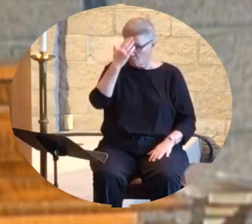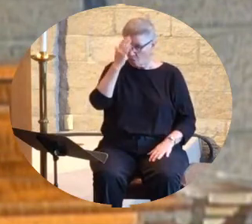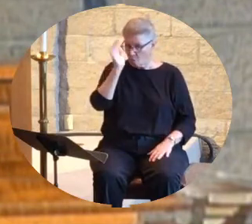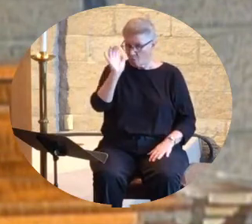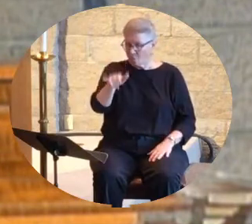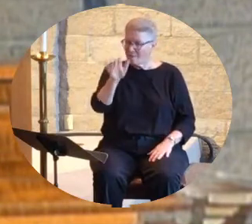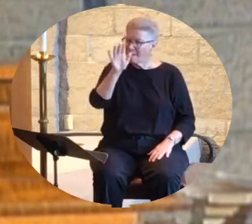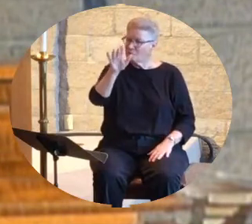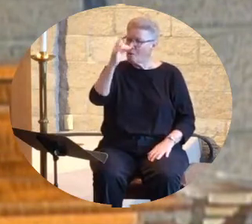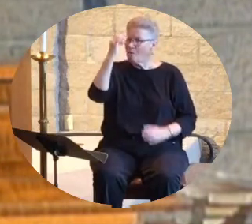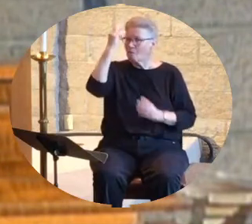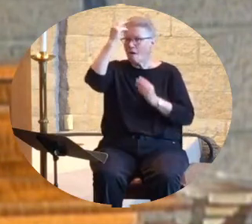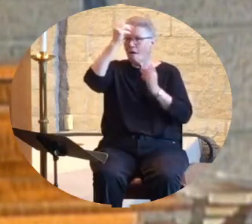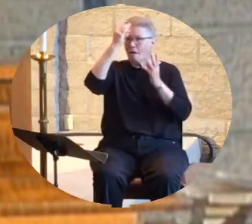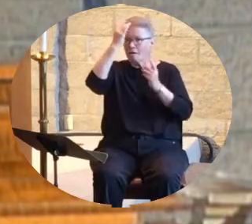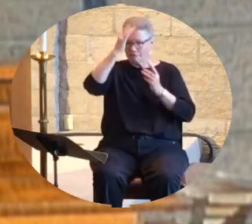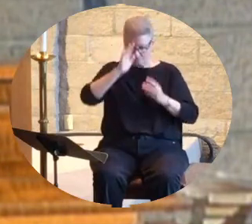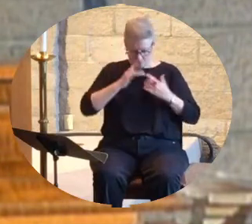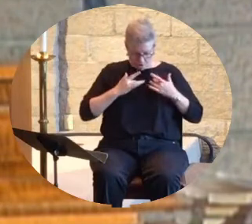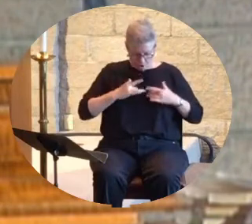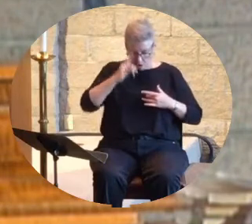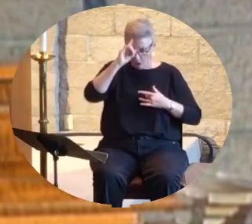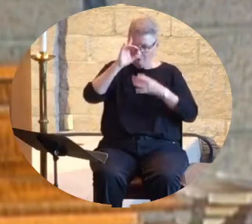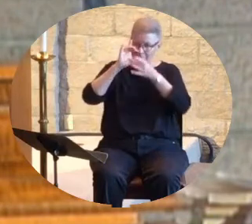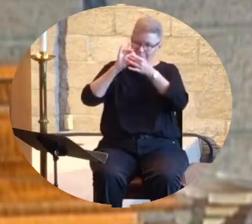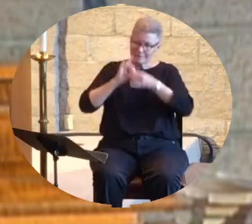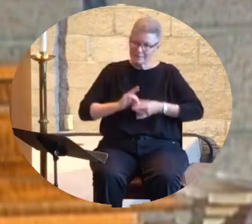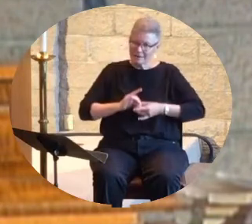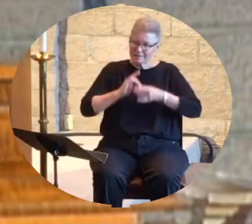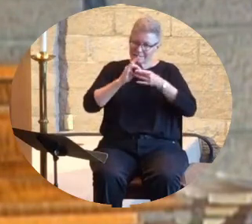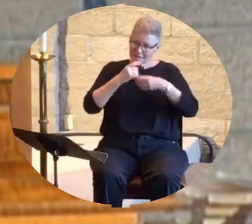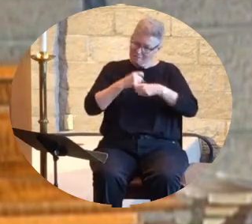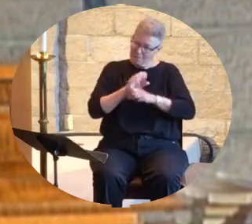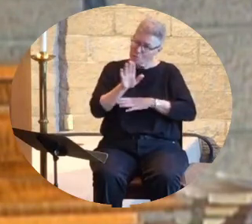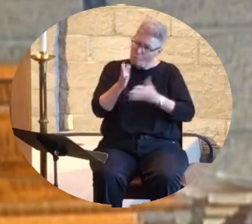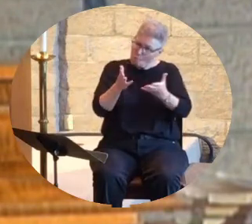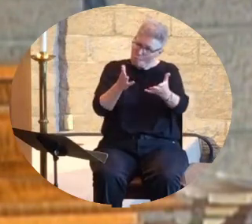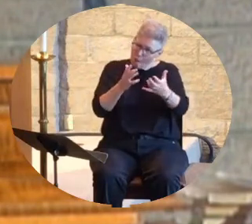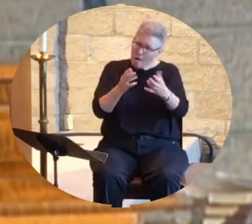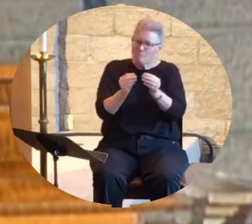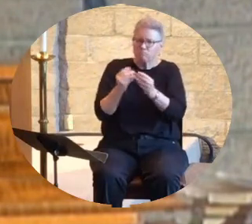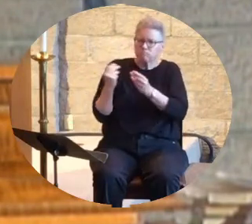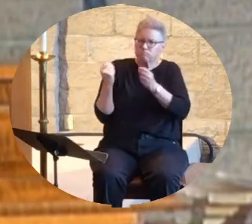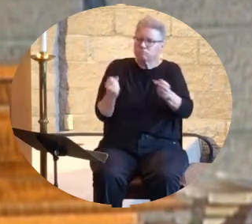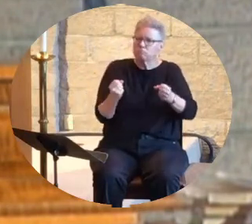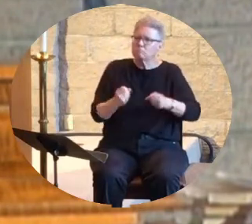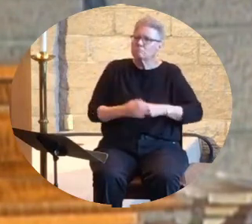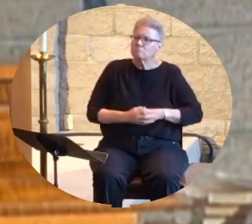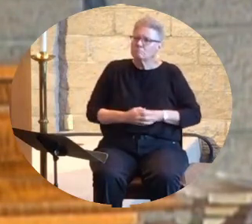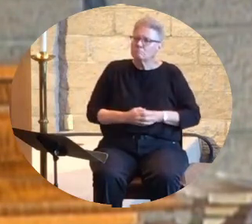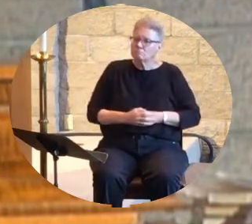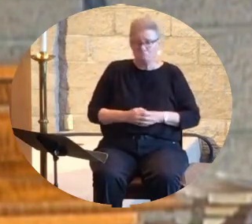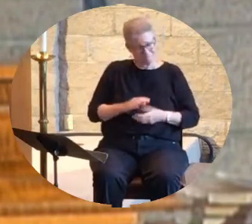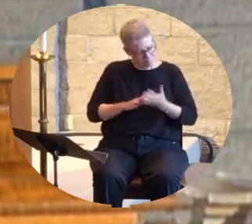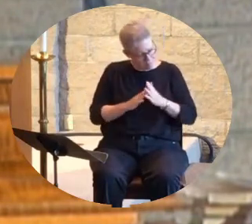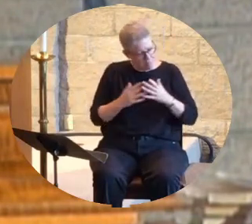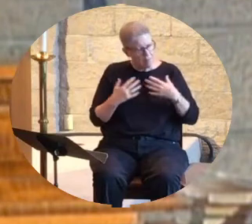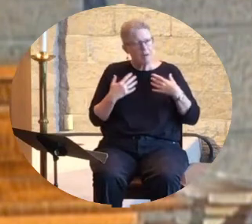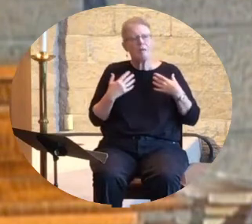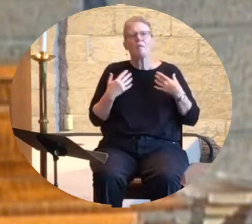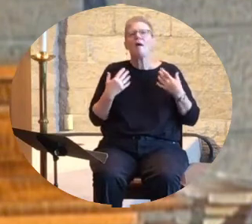to strengthen the truth of your desire. To be healthy, to be